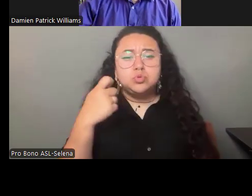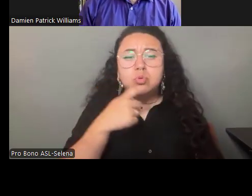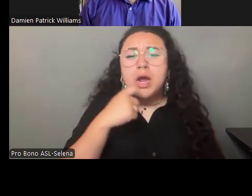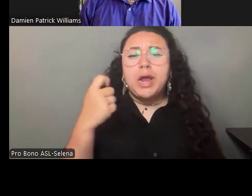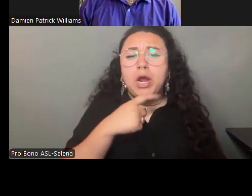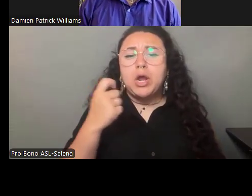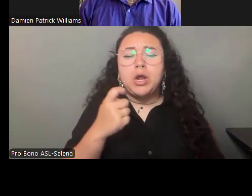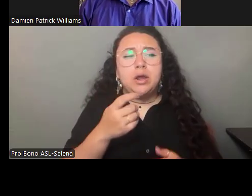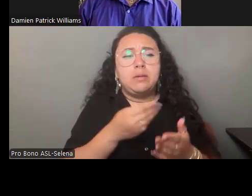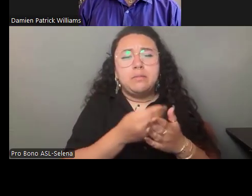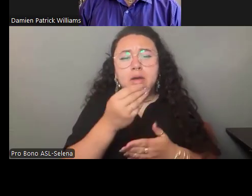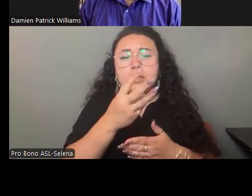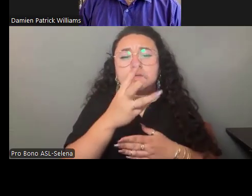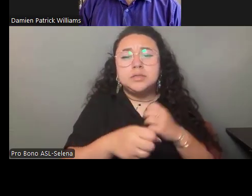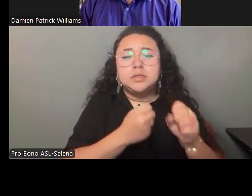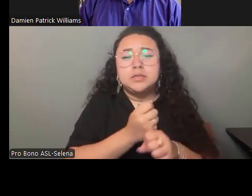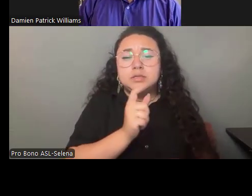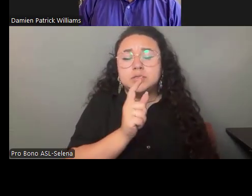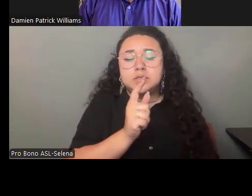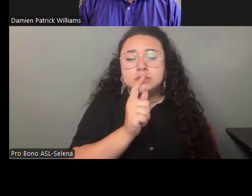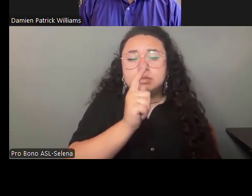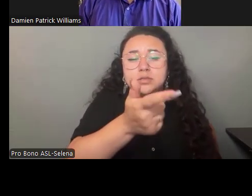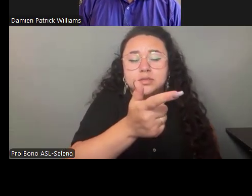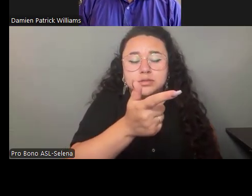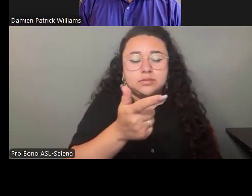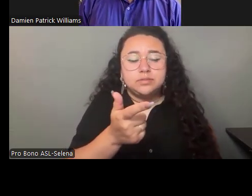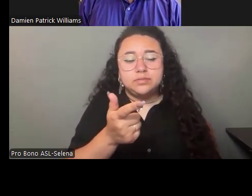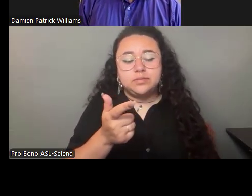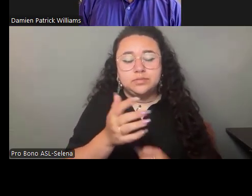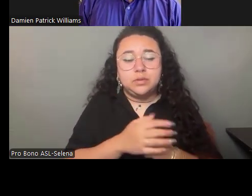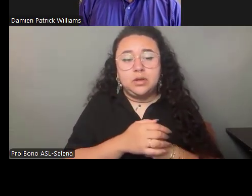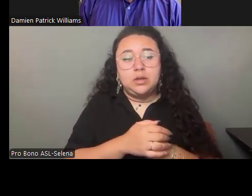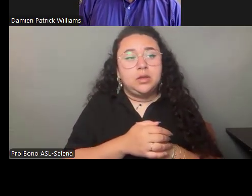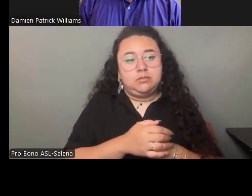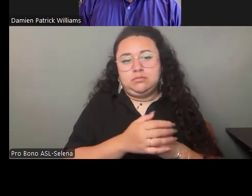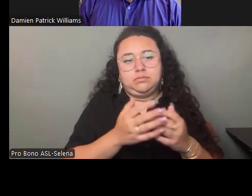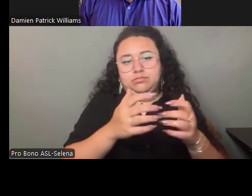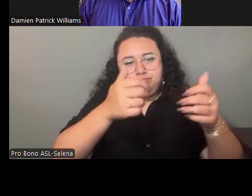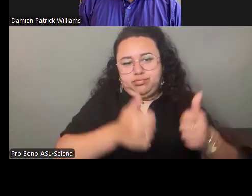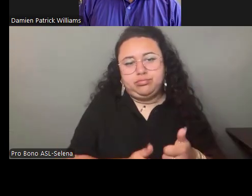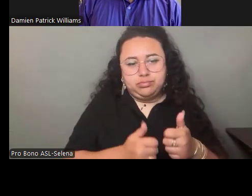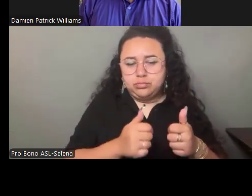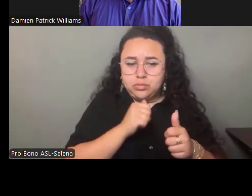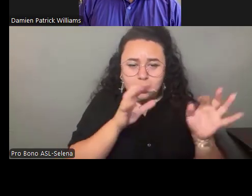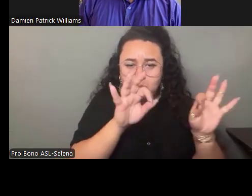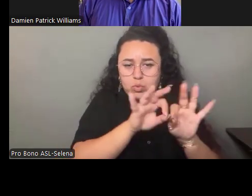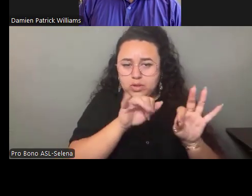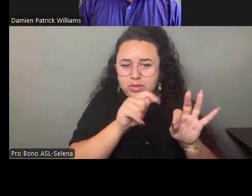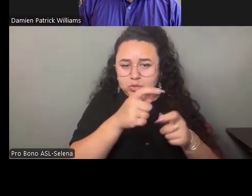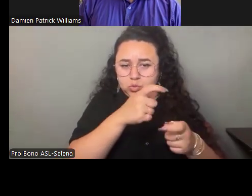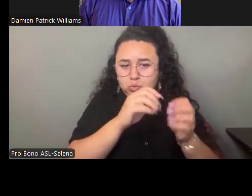after, 6 years with the other one because it just like it wasn't worth repairing